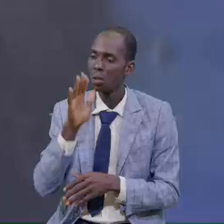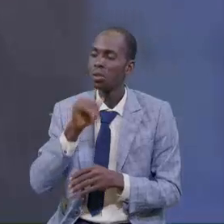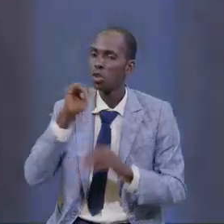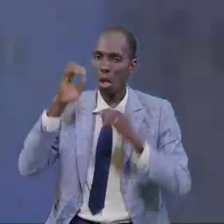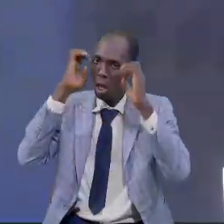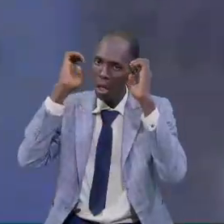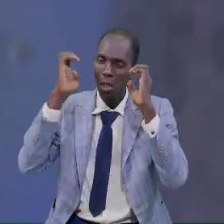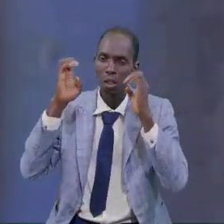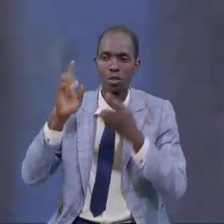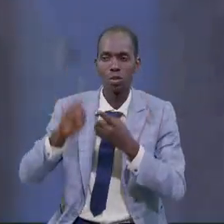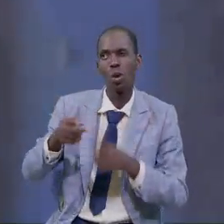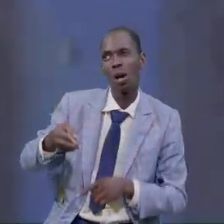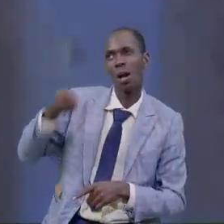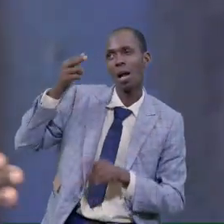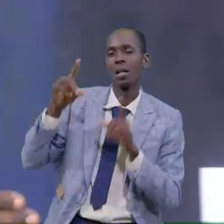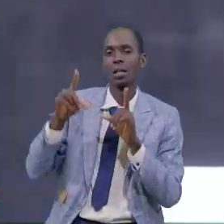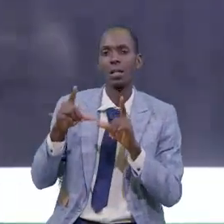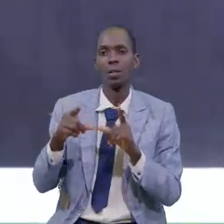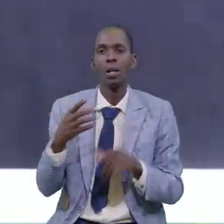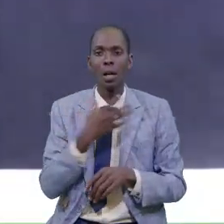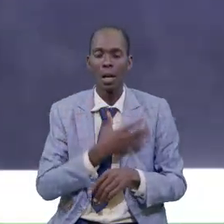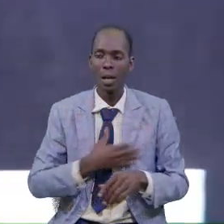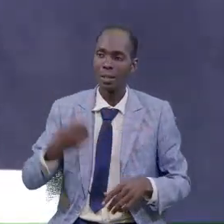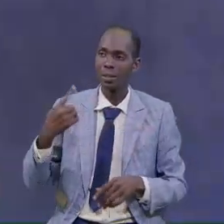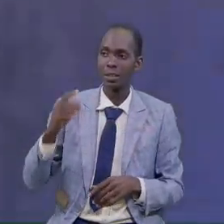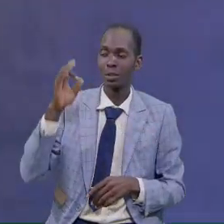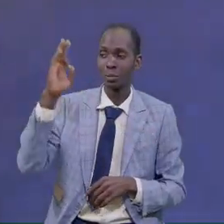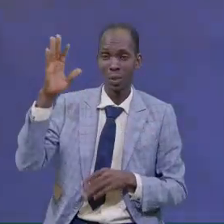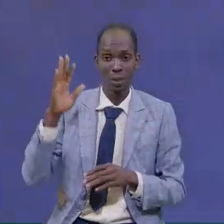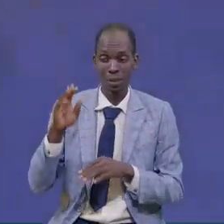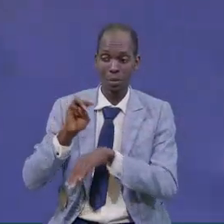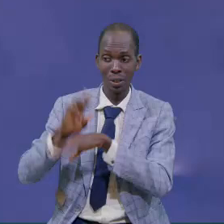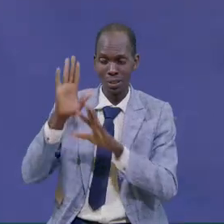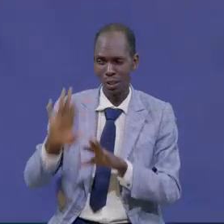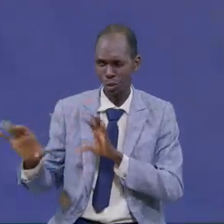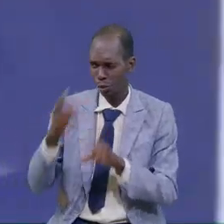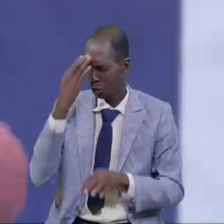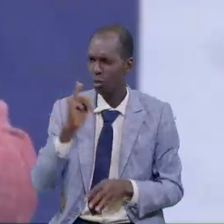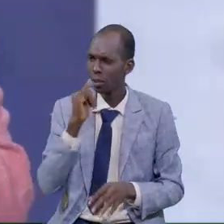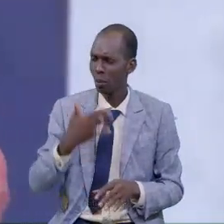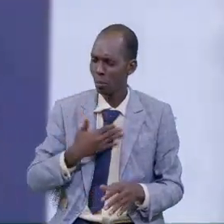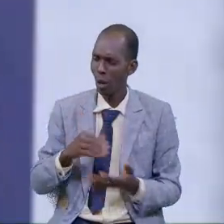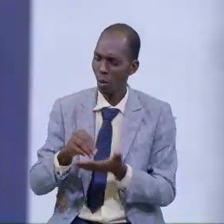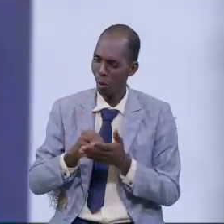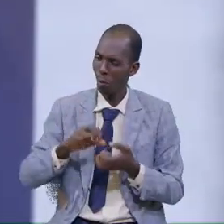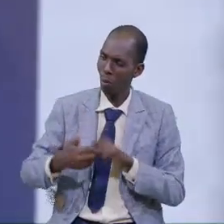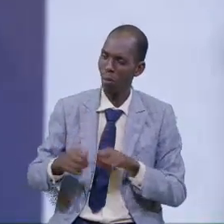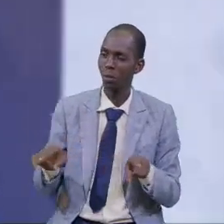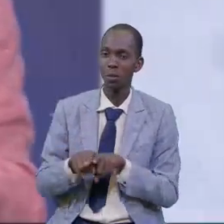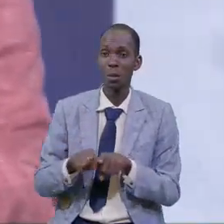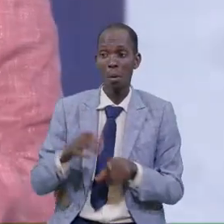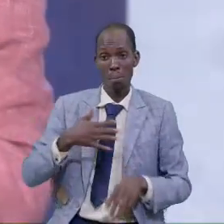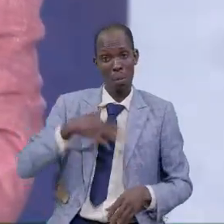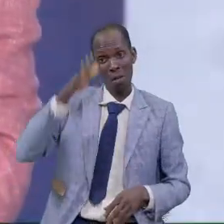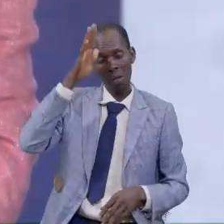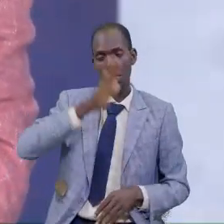level. I said, Minister, did you know that's my case? My father did not study mathematics. My mother